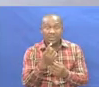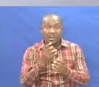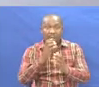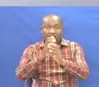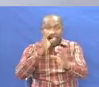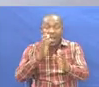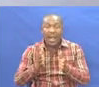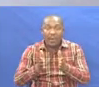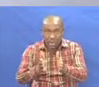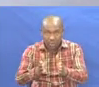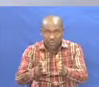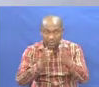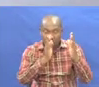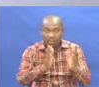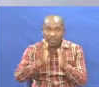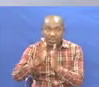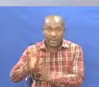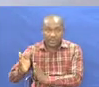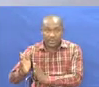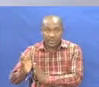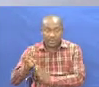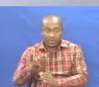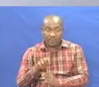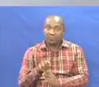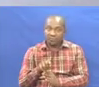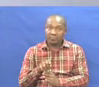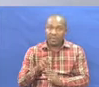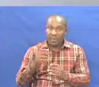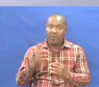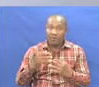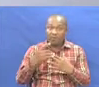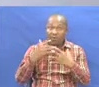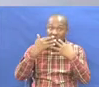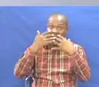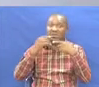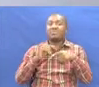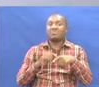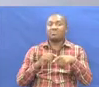oxygen. Preparation of oxygen.